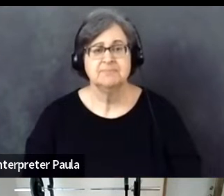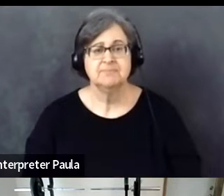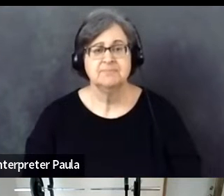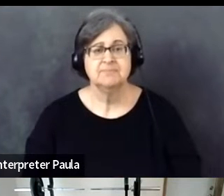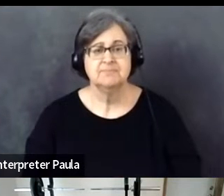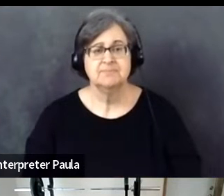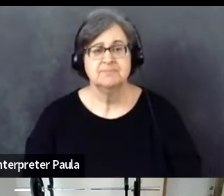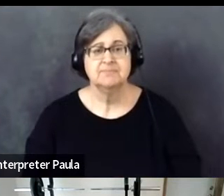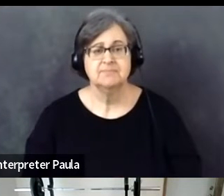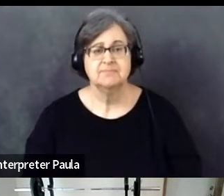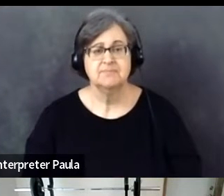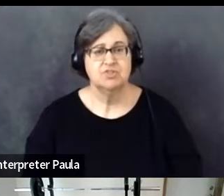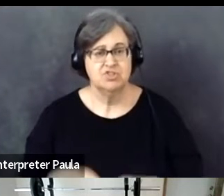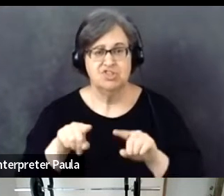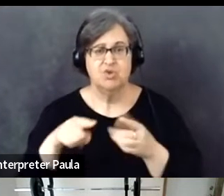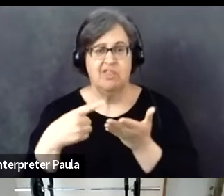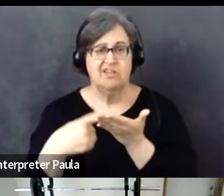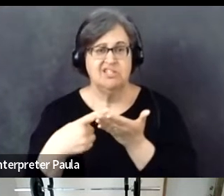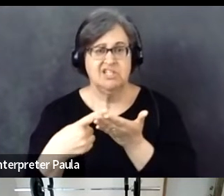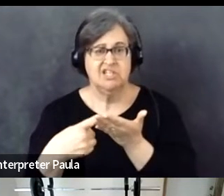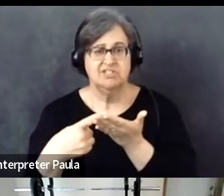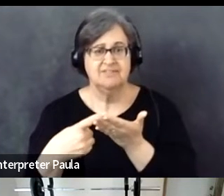in all of their discussions. So I think,